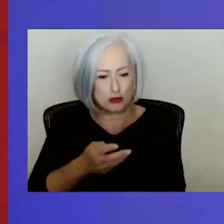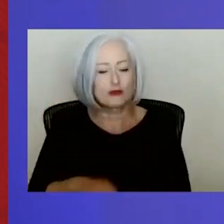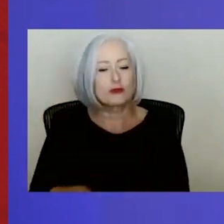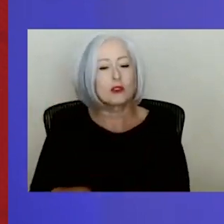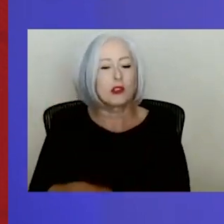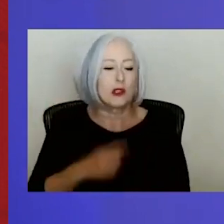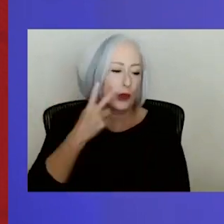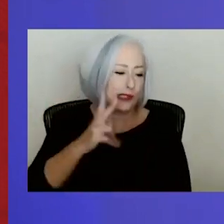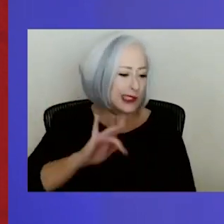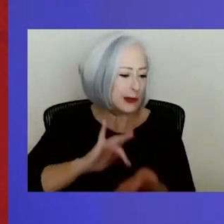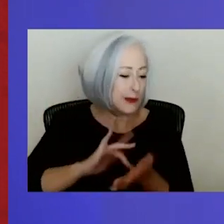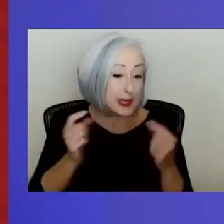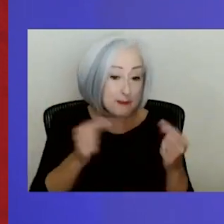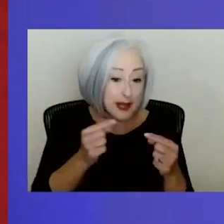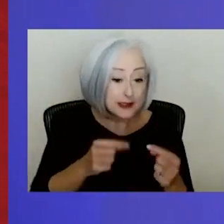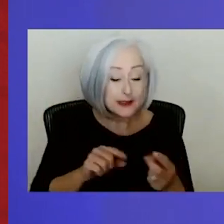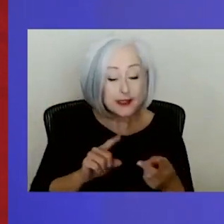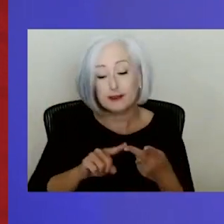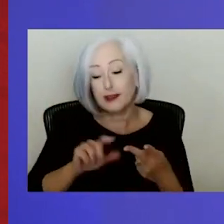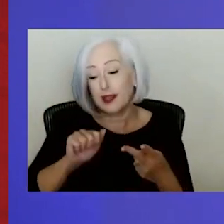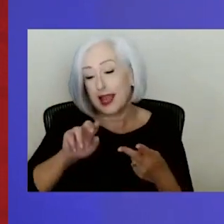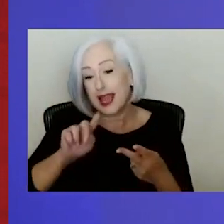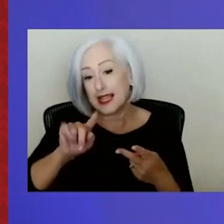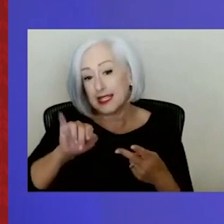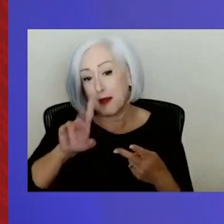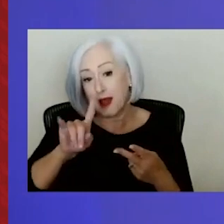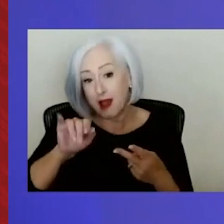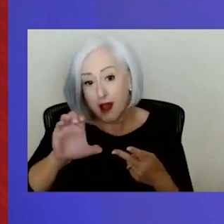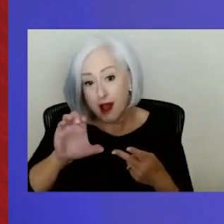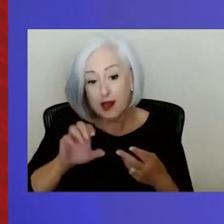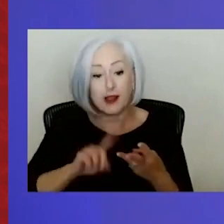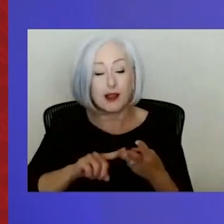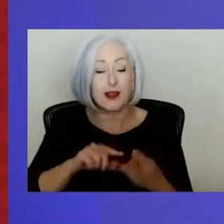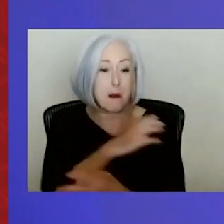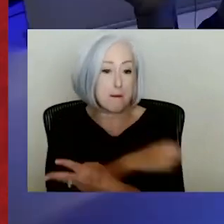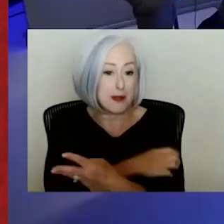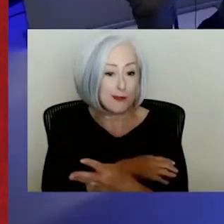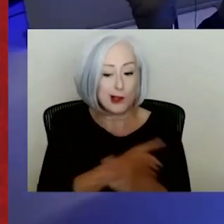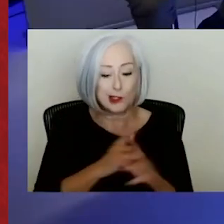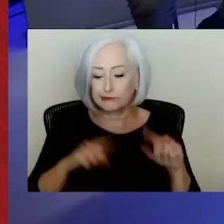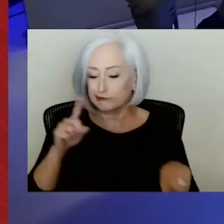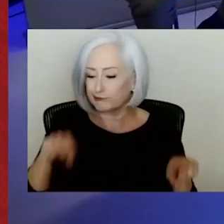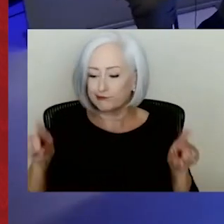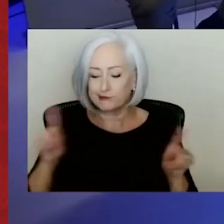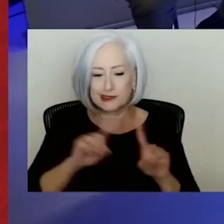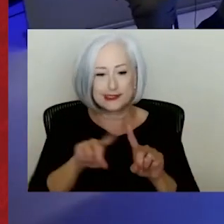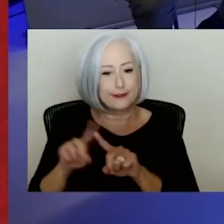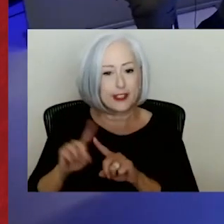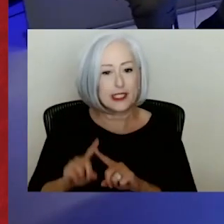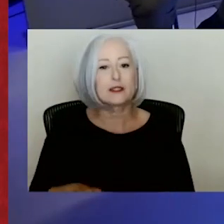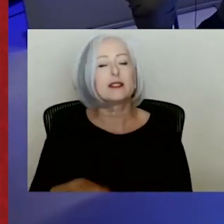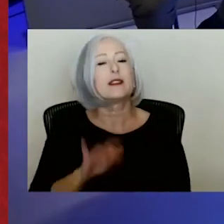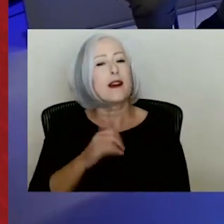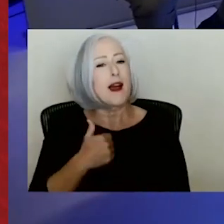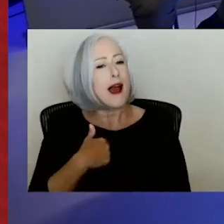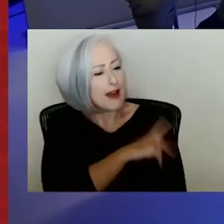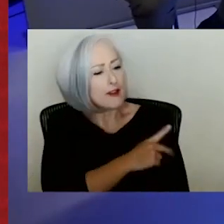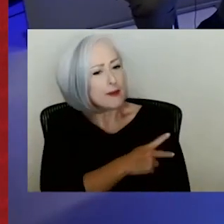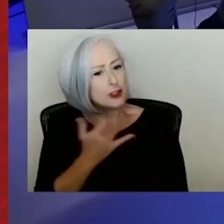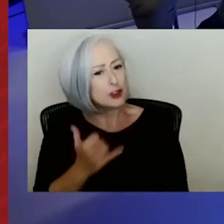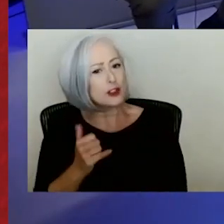medications, antibiotics, medications for blood pressure, all kinds of different things. You know, I was going to say, we got a patient right now in the hospital who needs